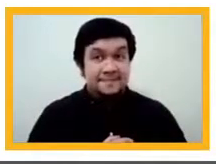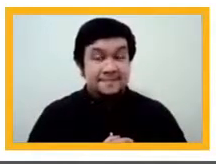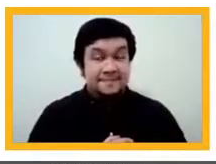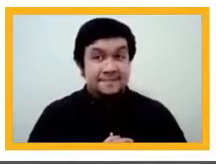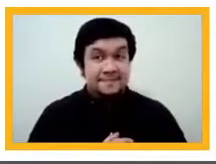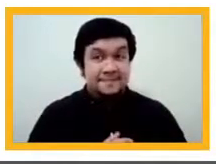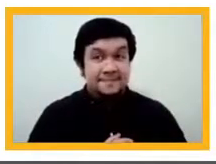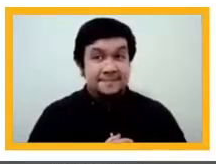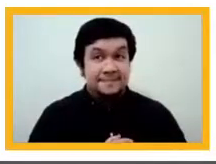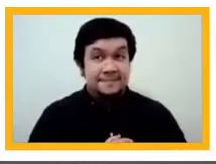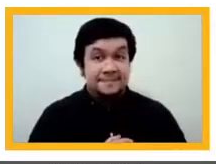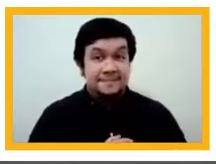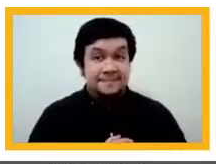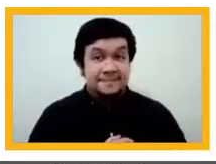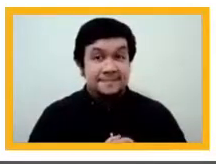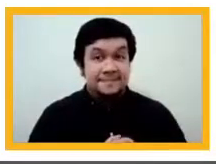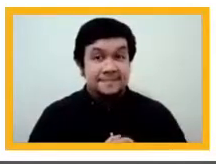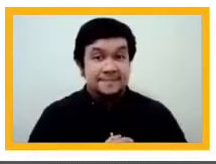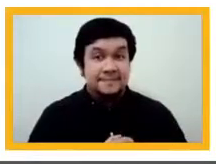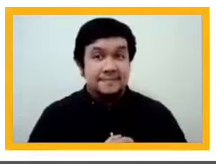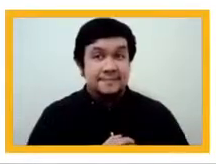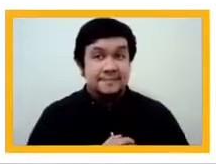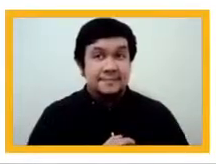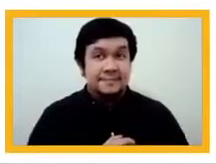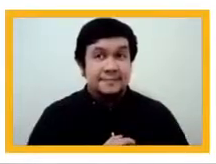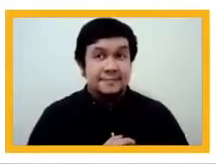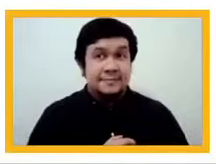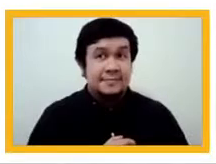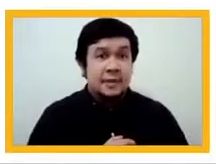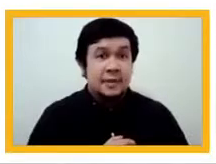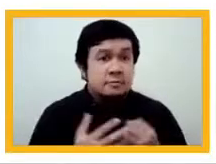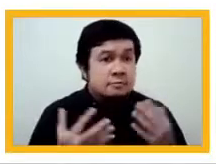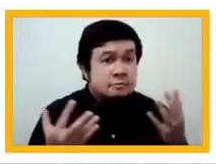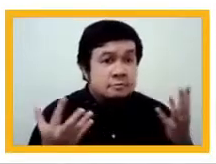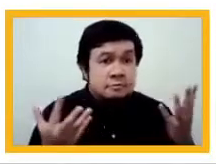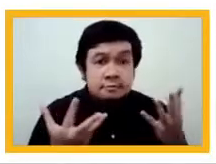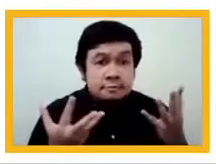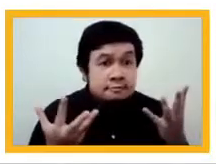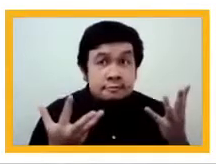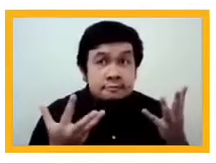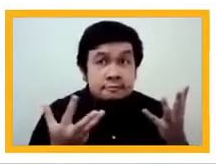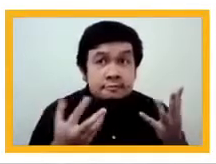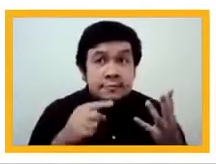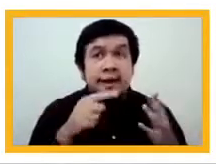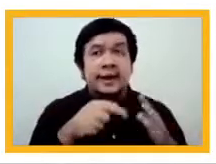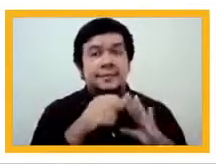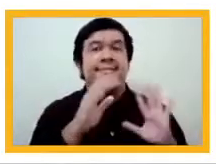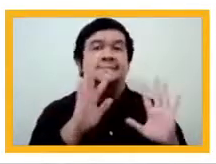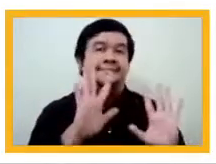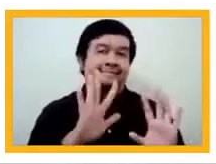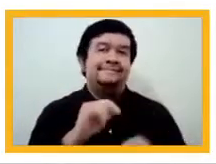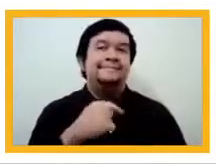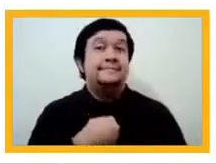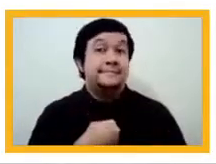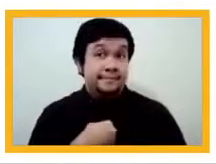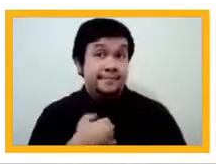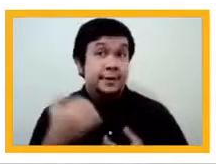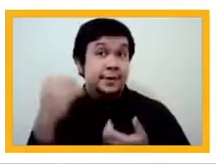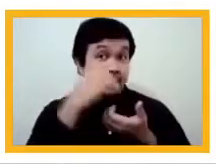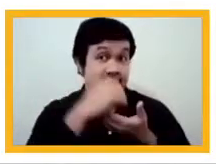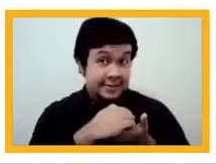Sorry. Oh, we can hear you. Yeah. Yeah. Thank you. Well, to have partners actually is not